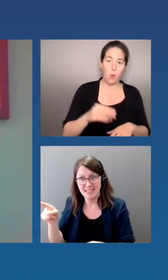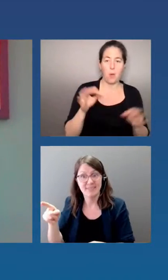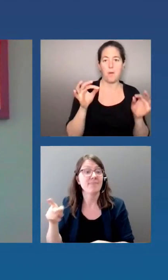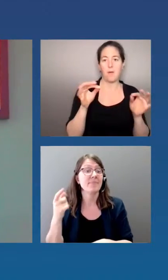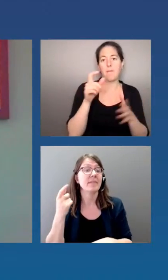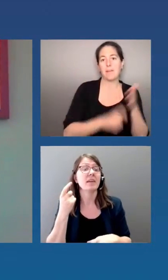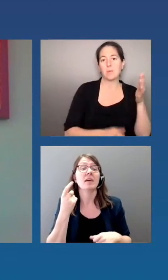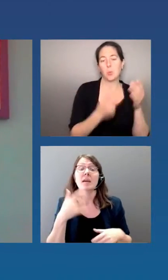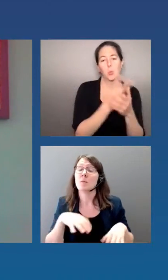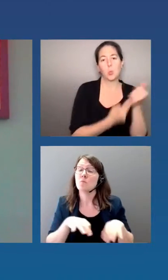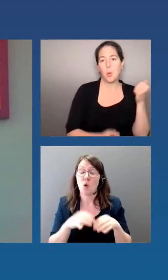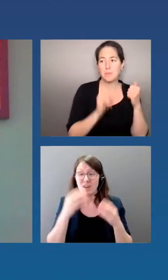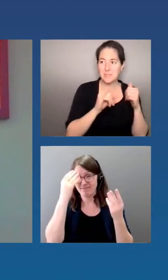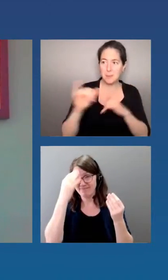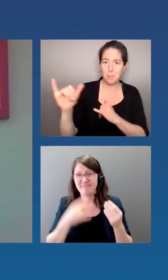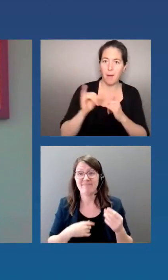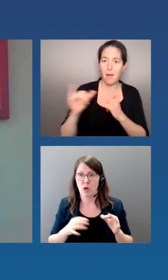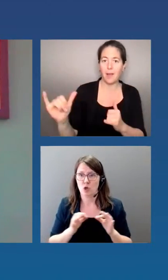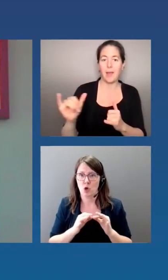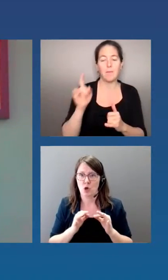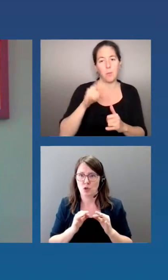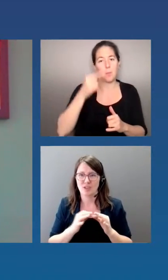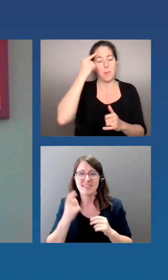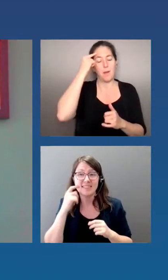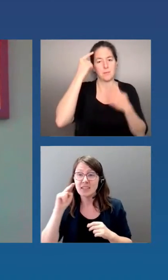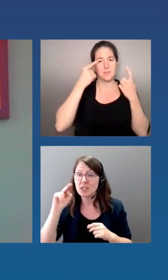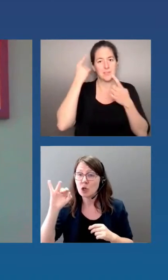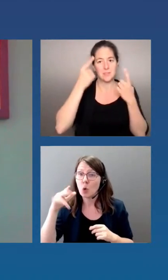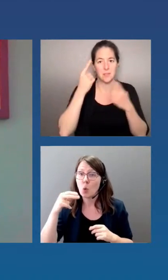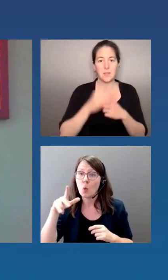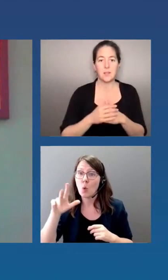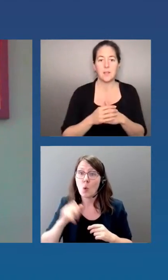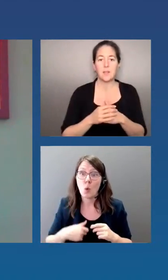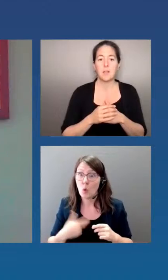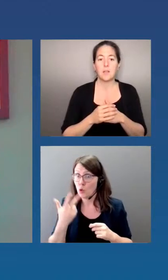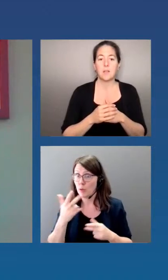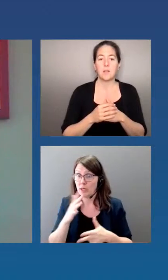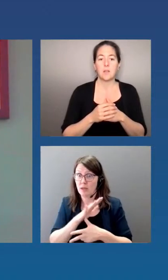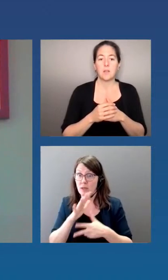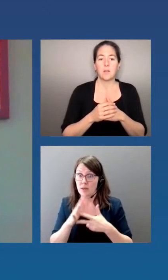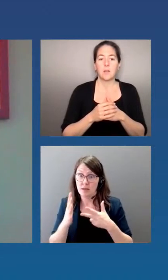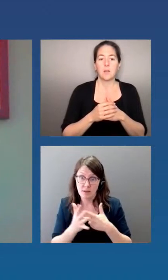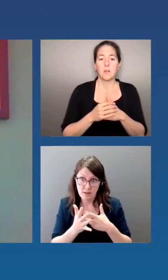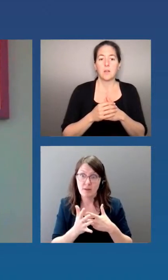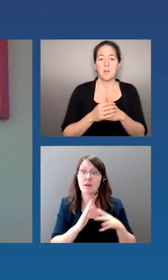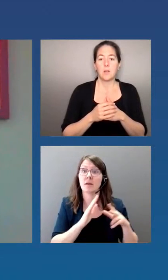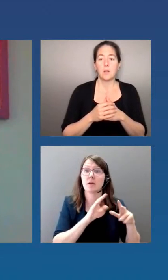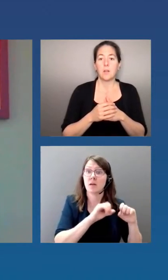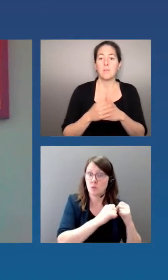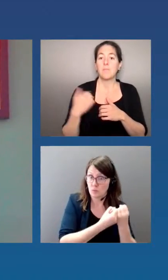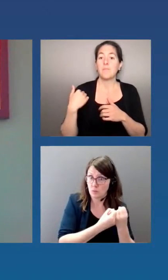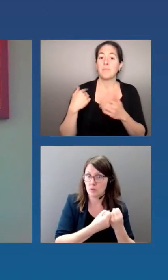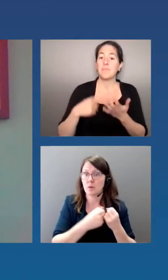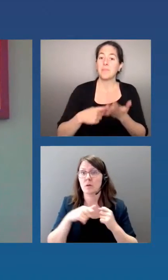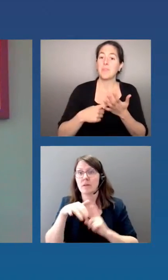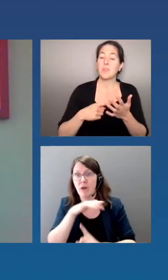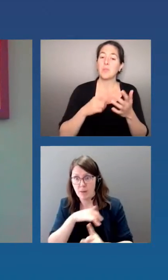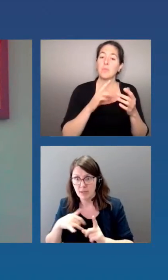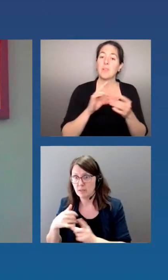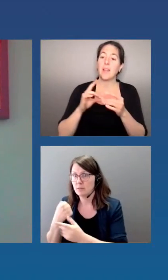bottom line discussion that Nicole was talking about, that's a piece of this. There's the environmental piece, the social piece, the financial